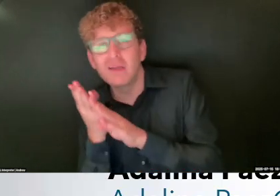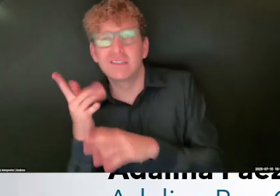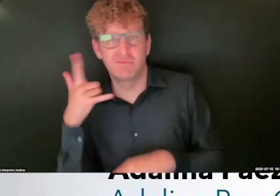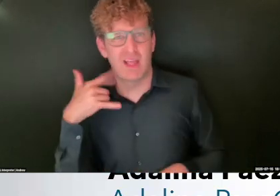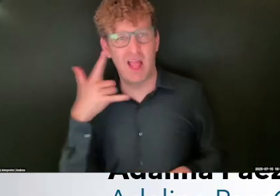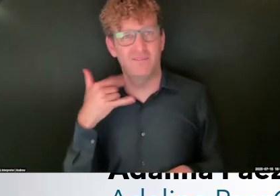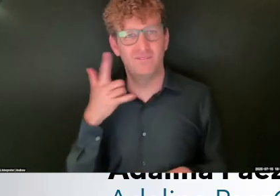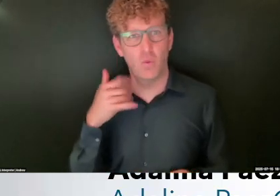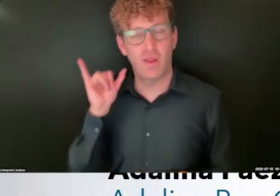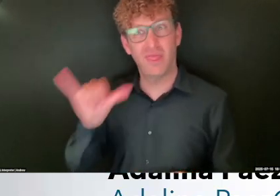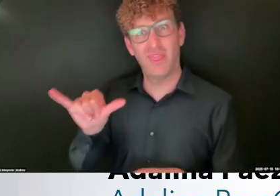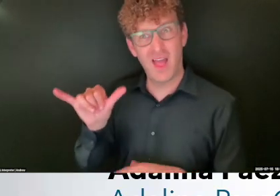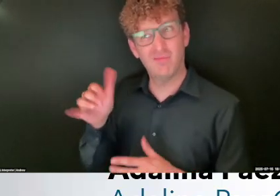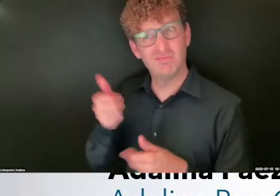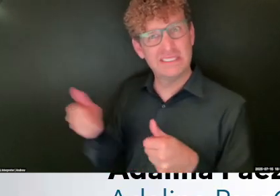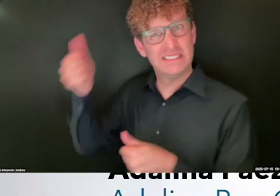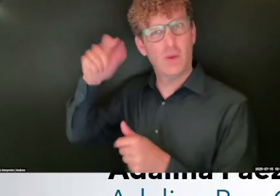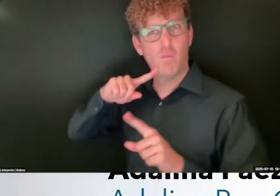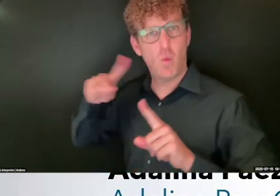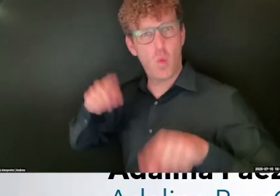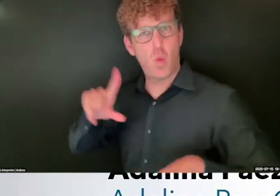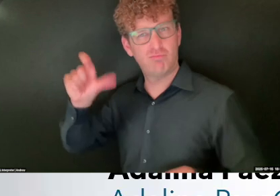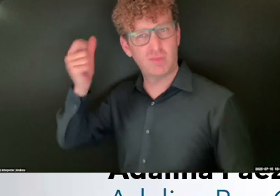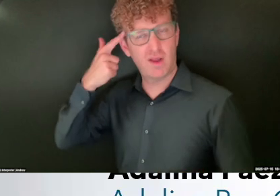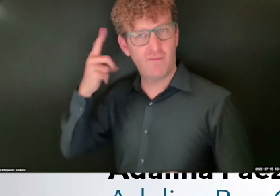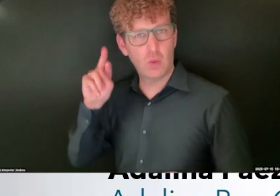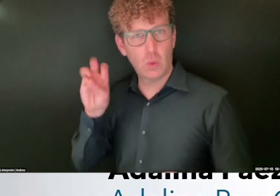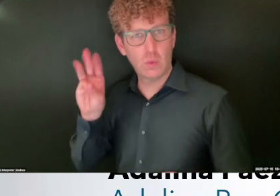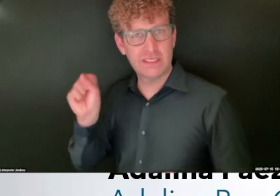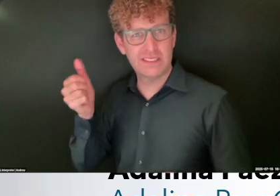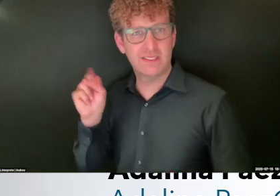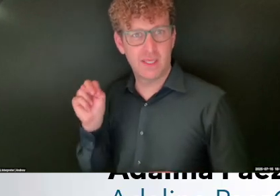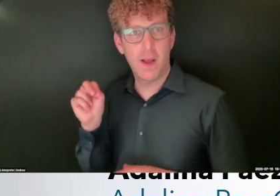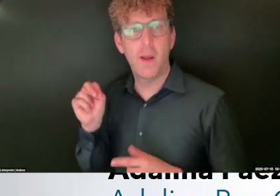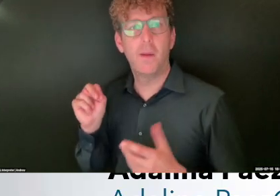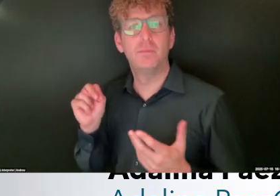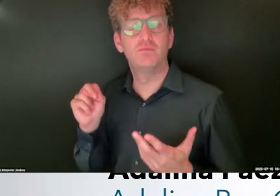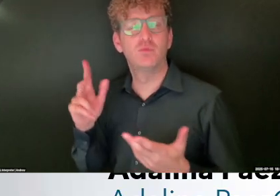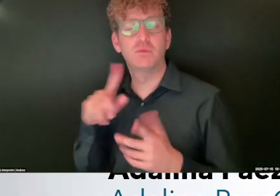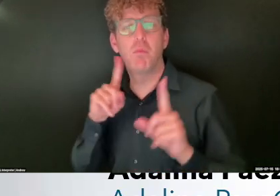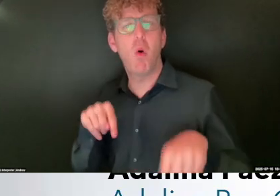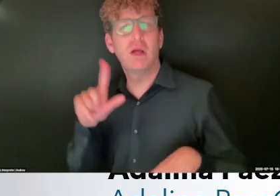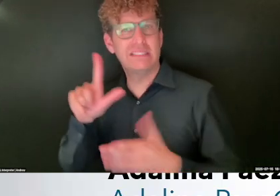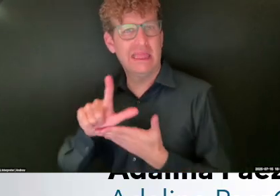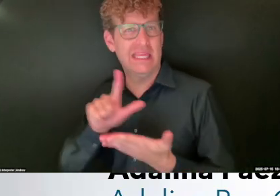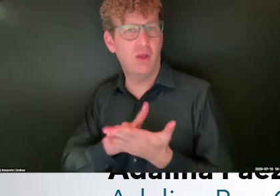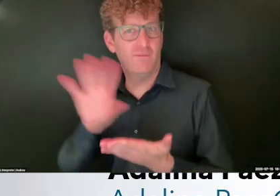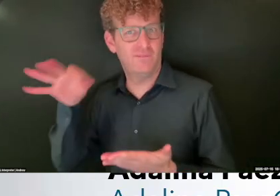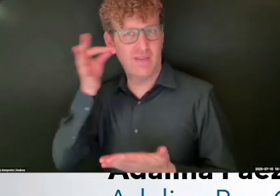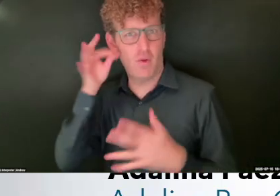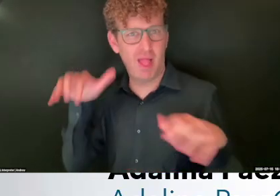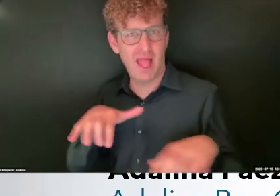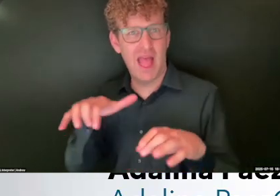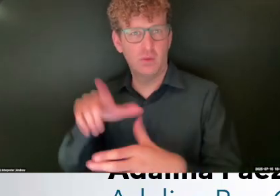in response to illegal federal actions to revoke California's Clean Air Act waivers. These sessions will